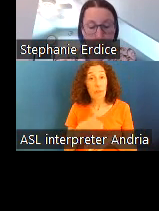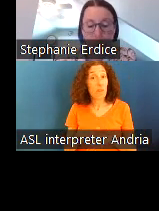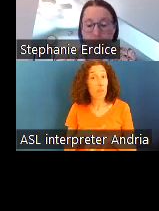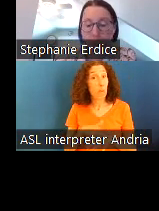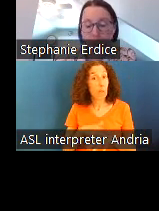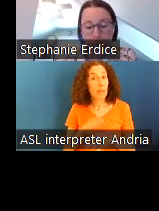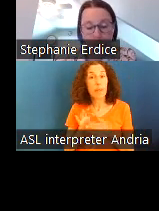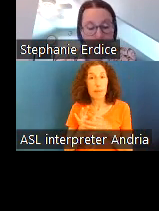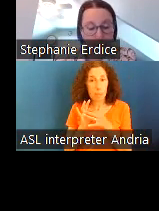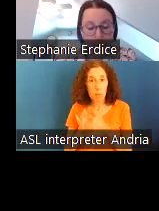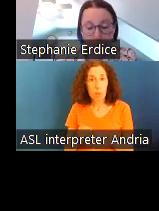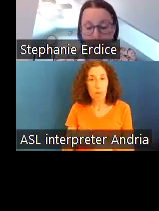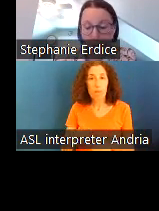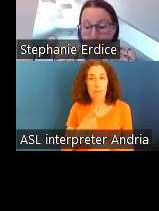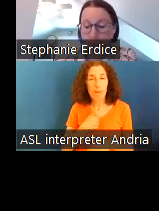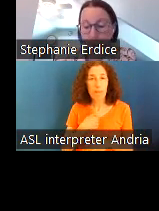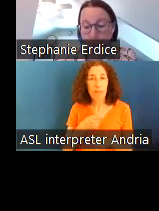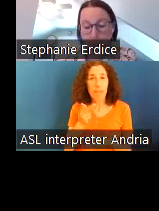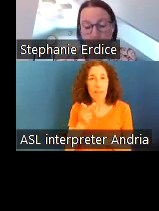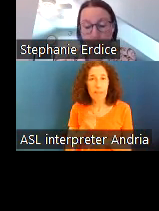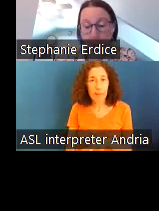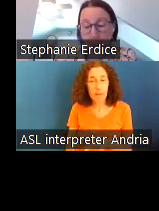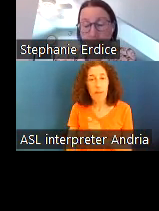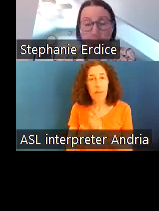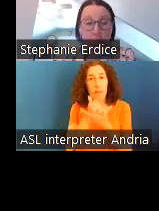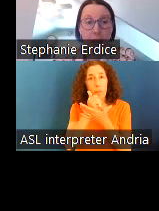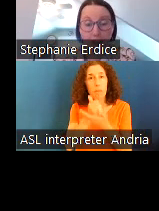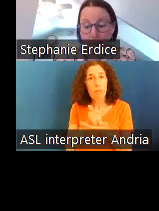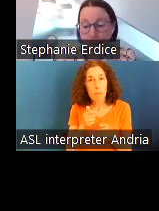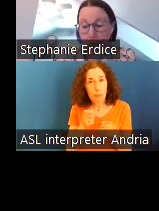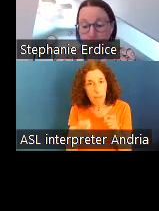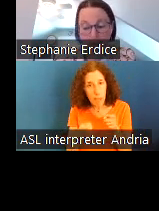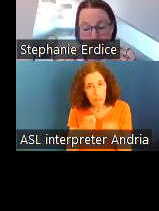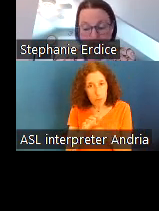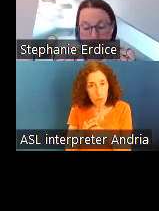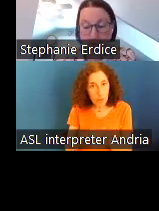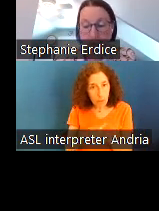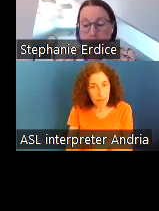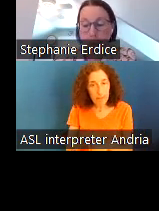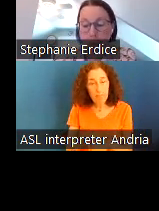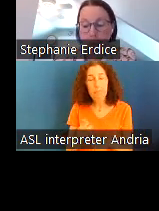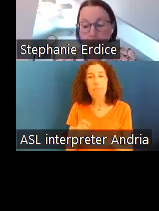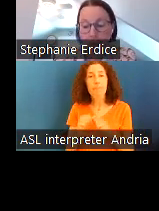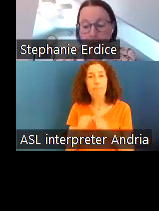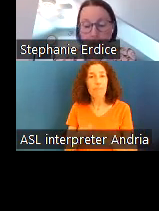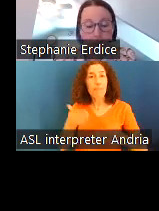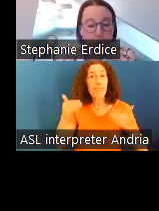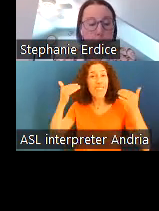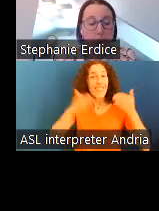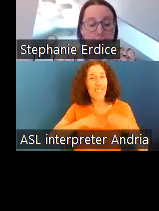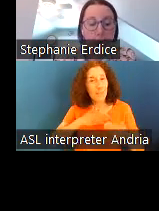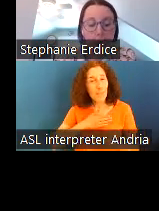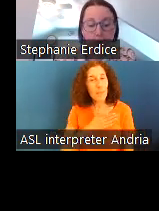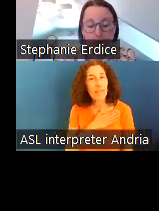self-care. It helps us manage stress. It helps us keeps us happy and relaxed. But self-care